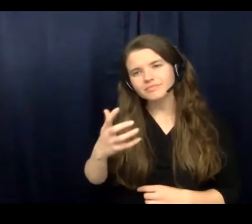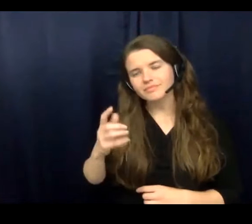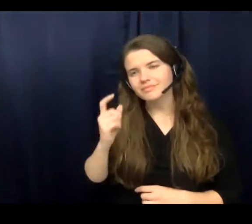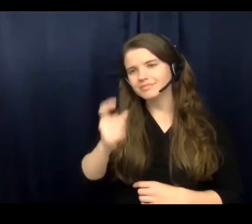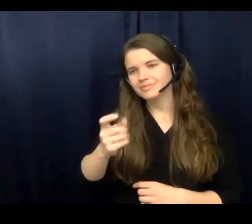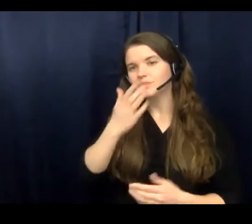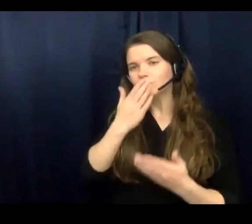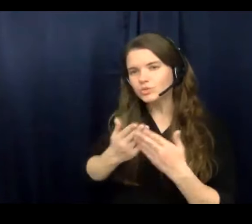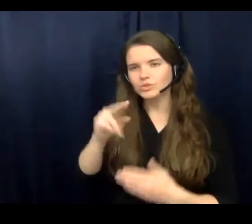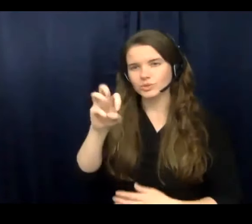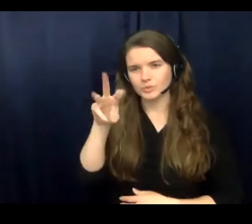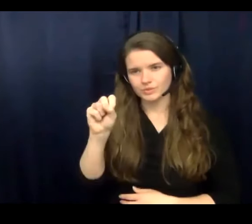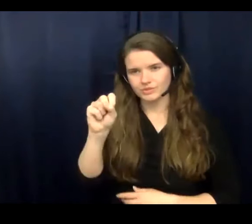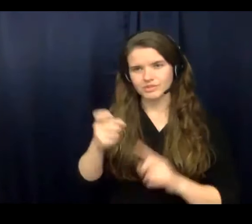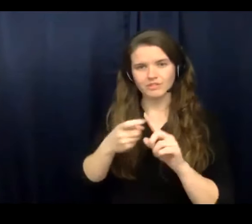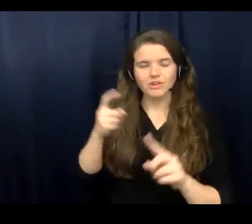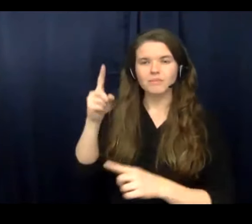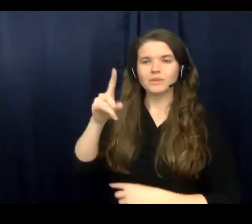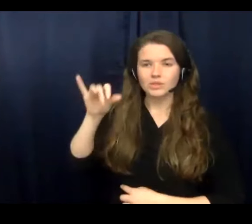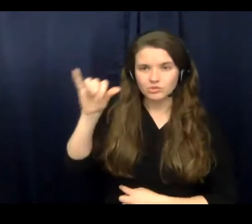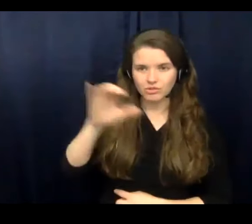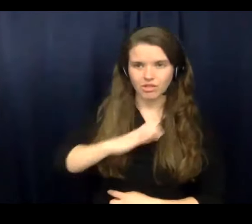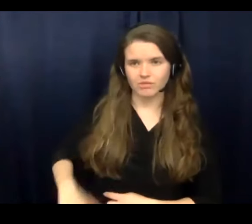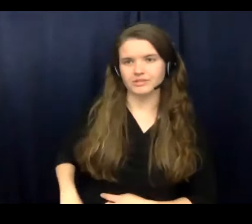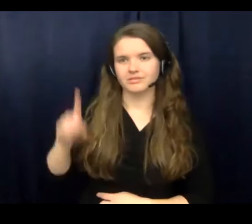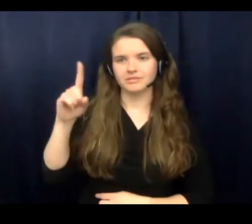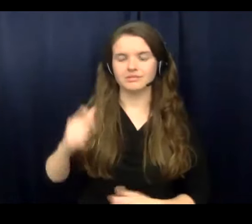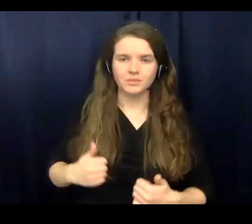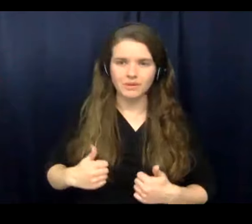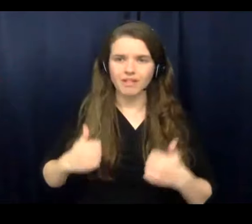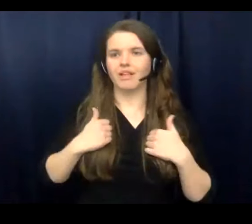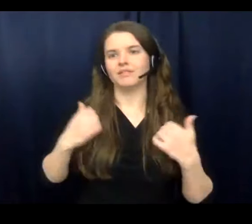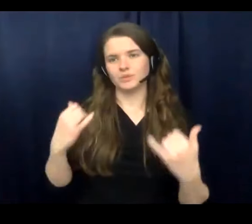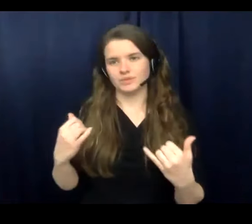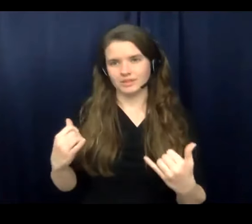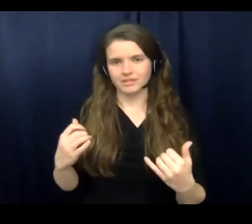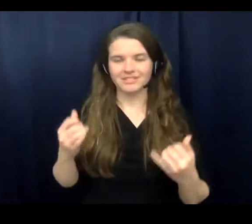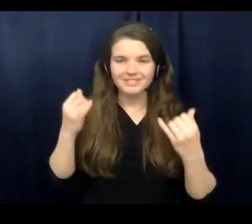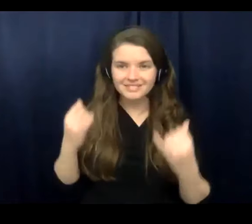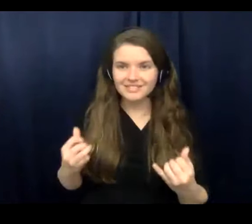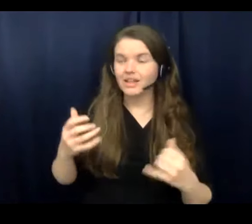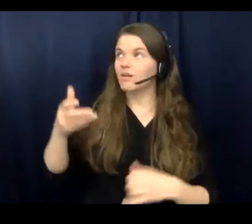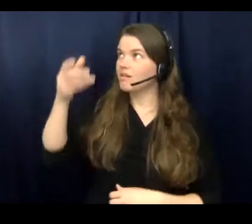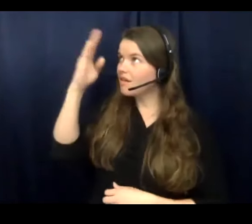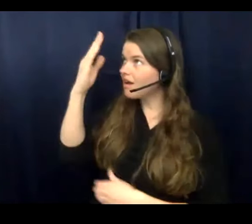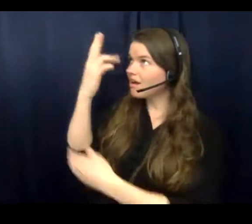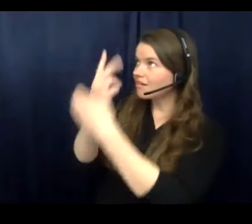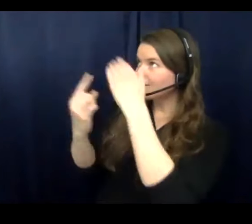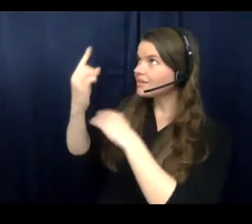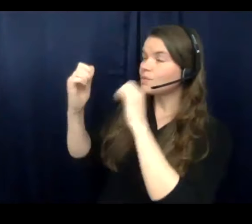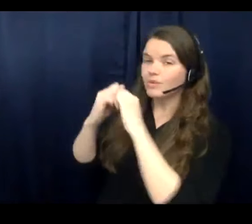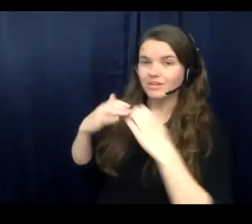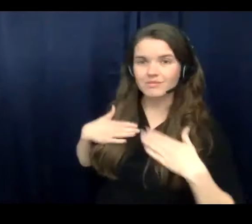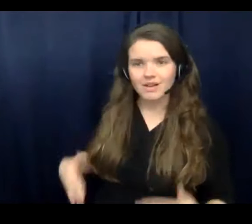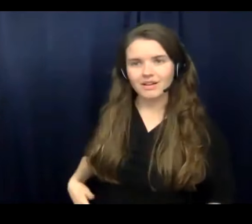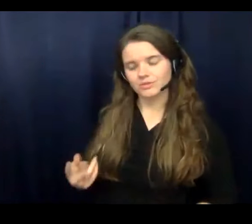news that comes from the eternal Christ, who is alive today, who now is in the Godhead with a body, a